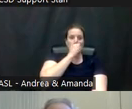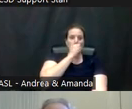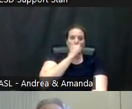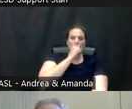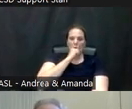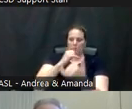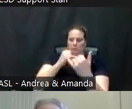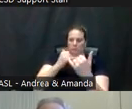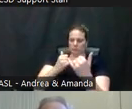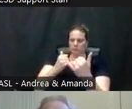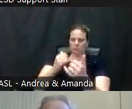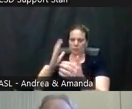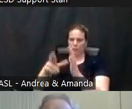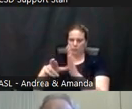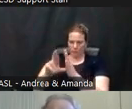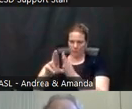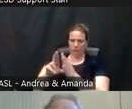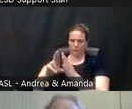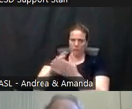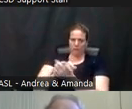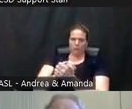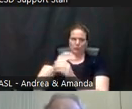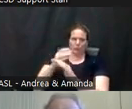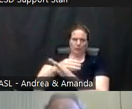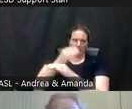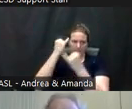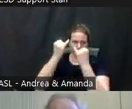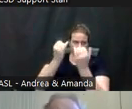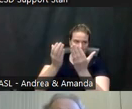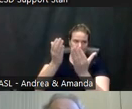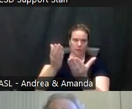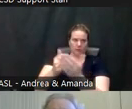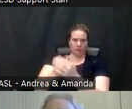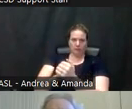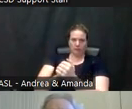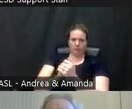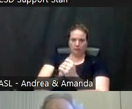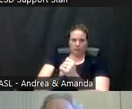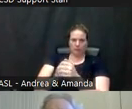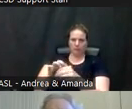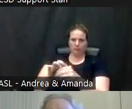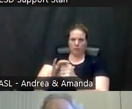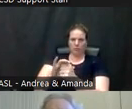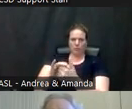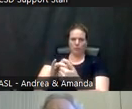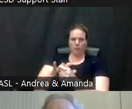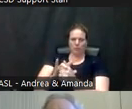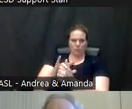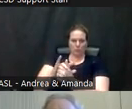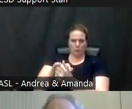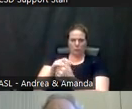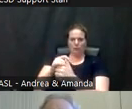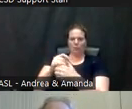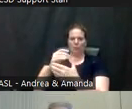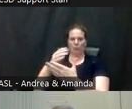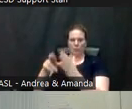Now we're gonna review previous suggestions, and we're gonna quickly review the portion